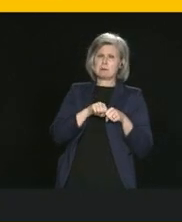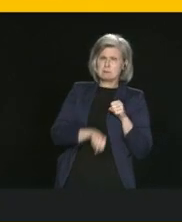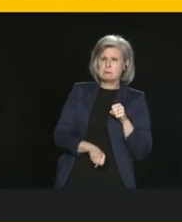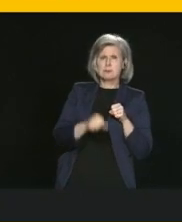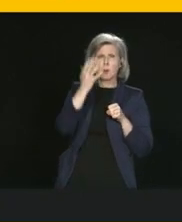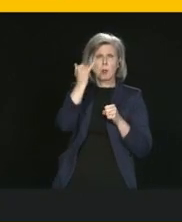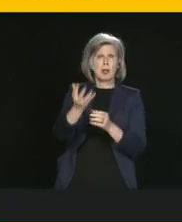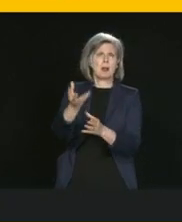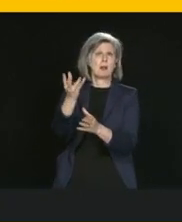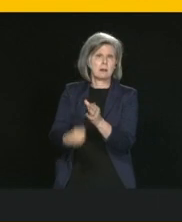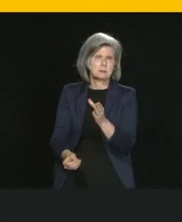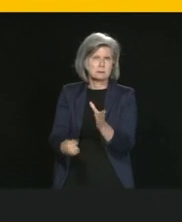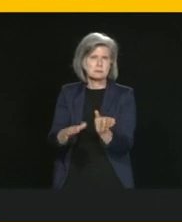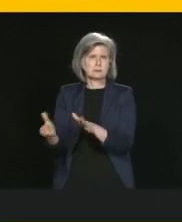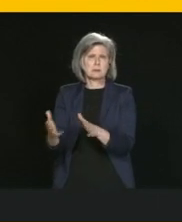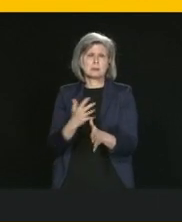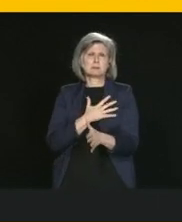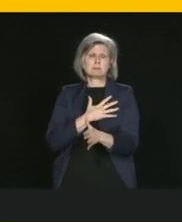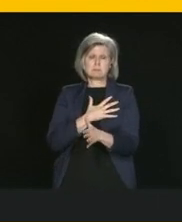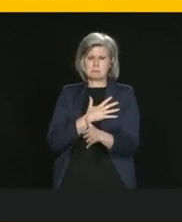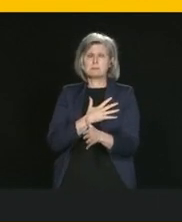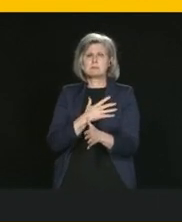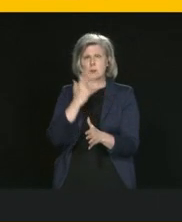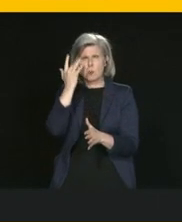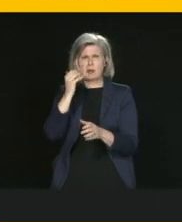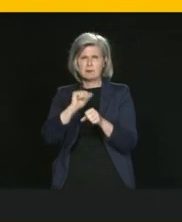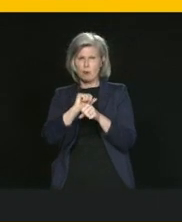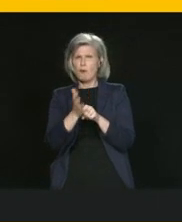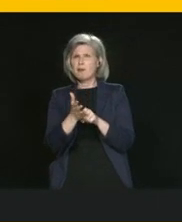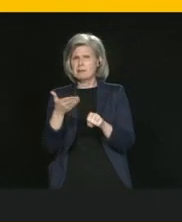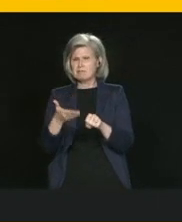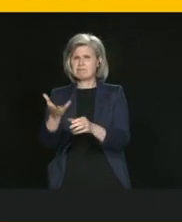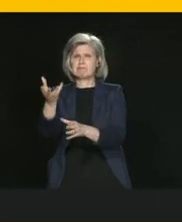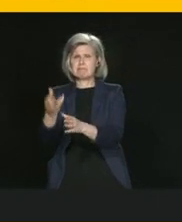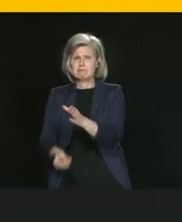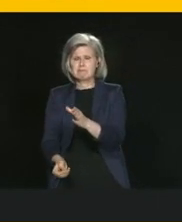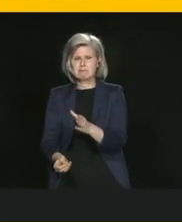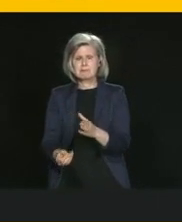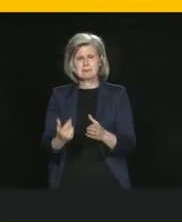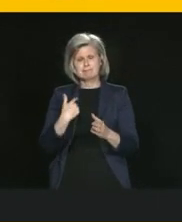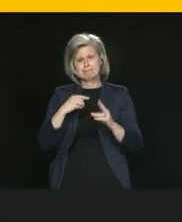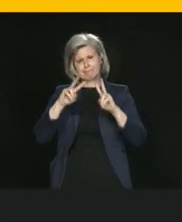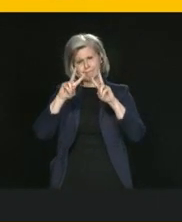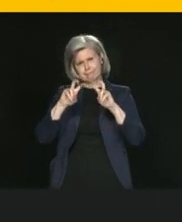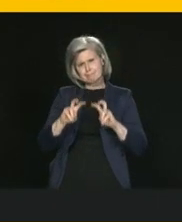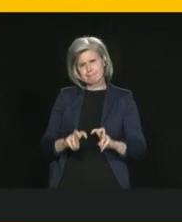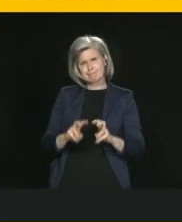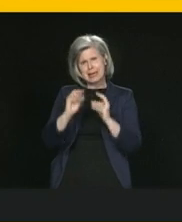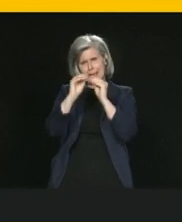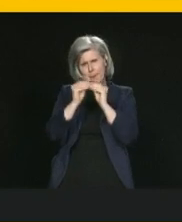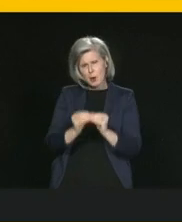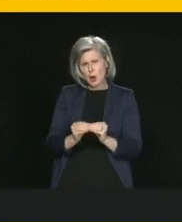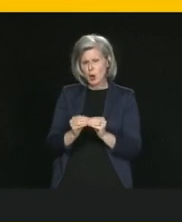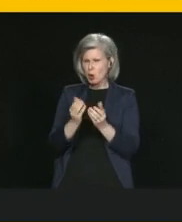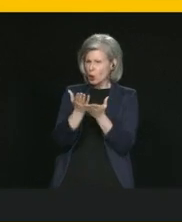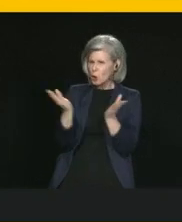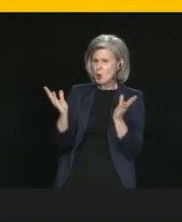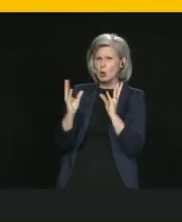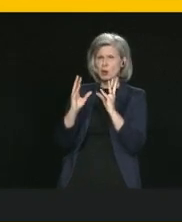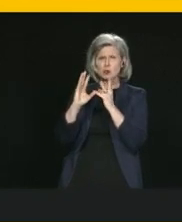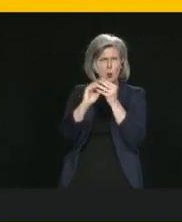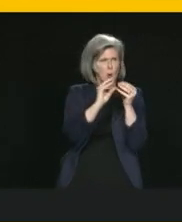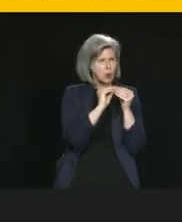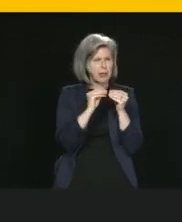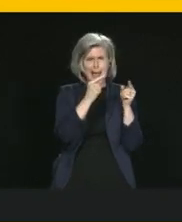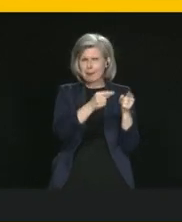human stories behind the numbers today, I want to acknowledge the lives we have lost and to offer my sympathy to those who continue to grieve